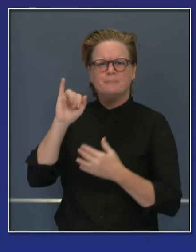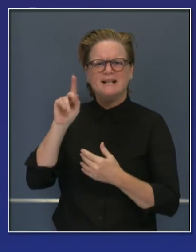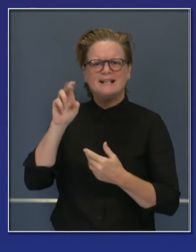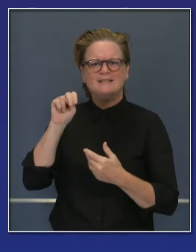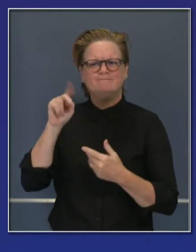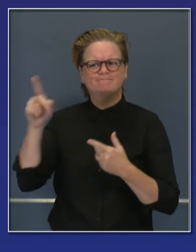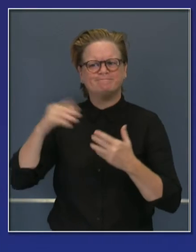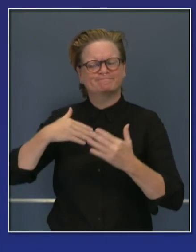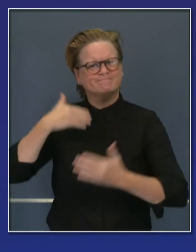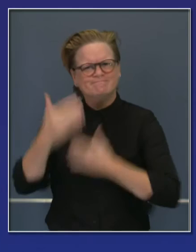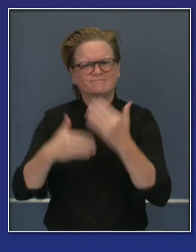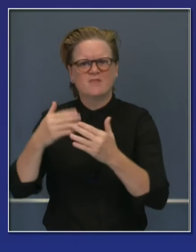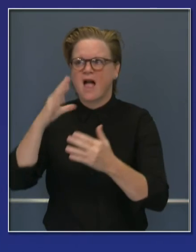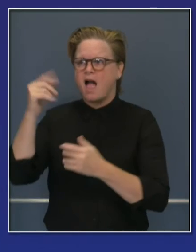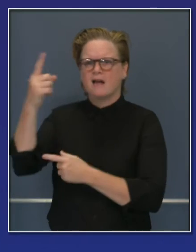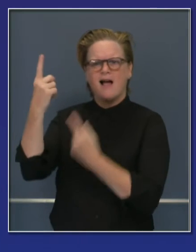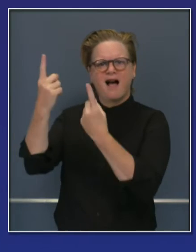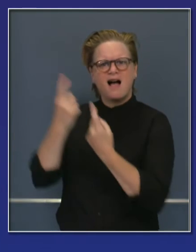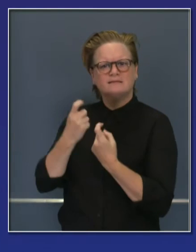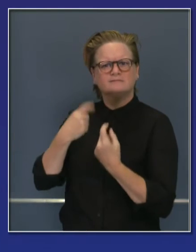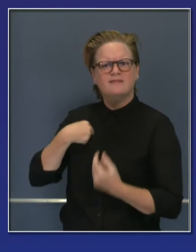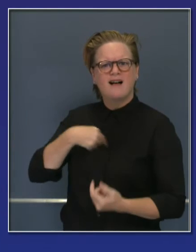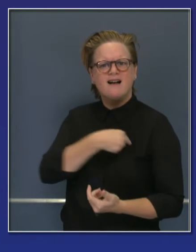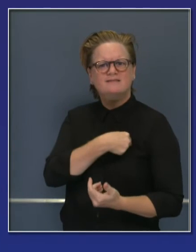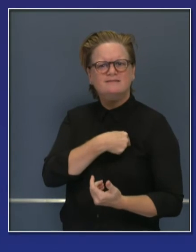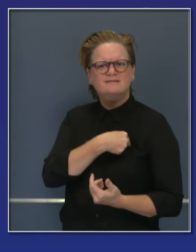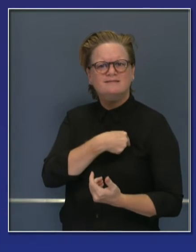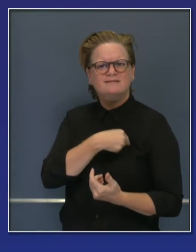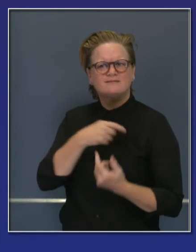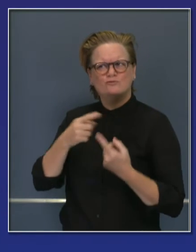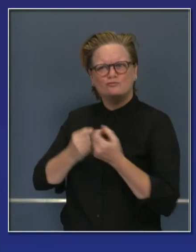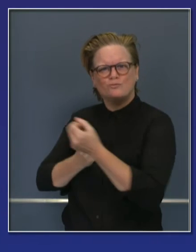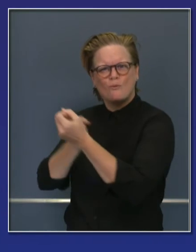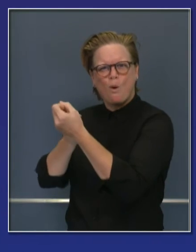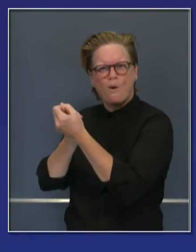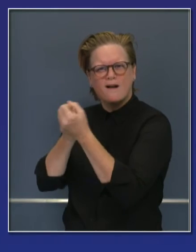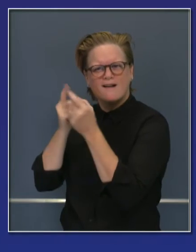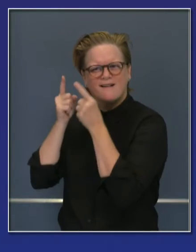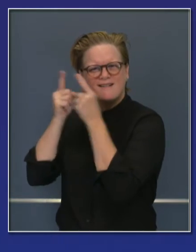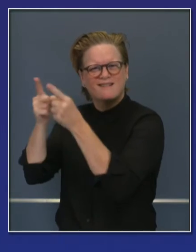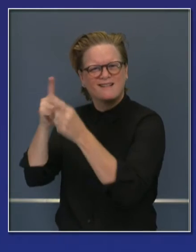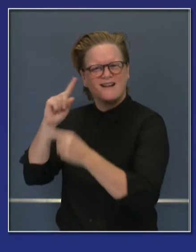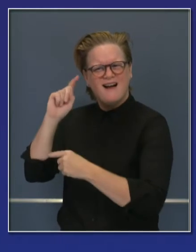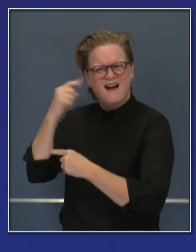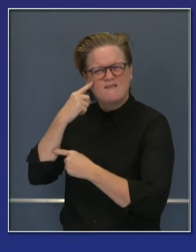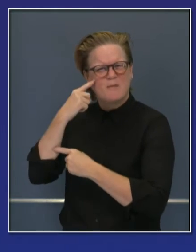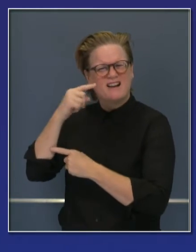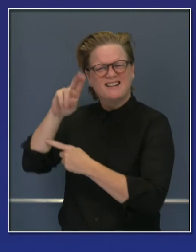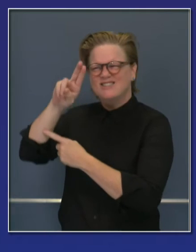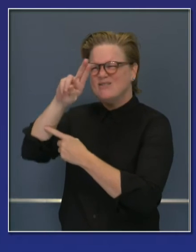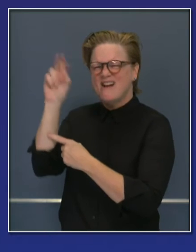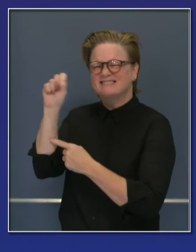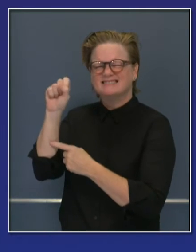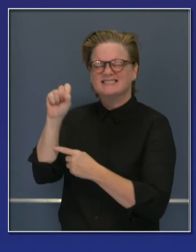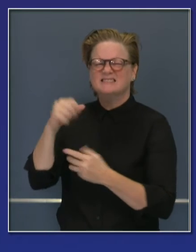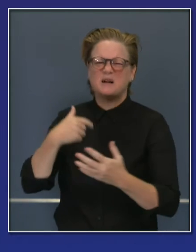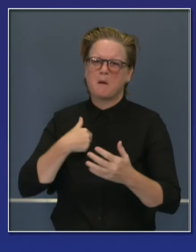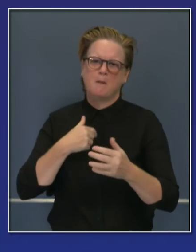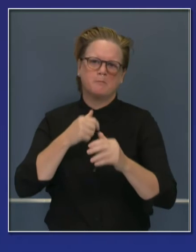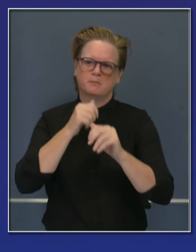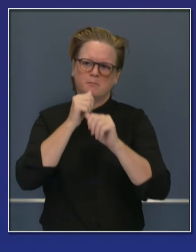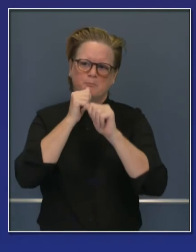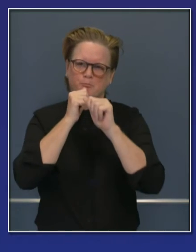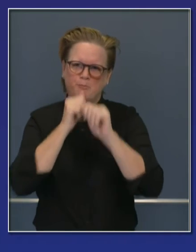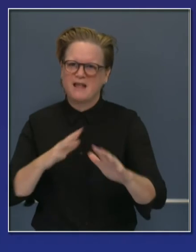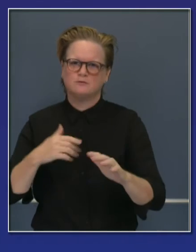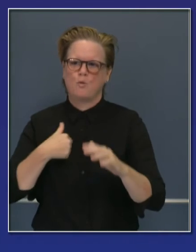those other Californians that are also on that National Advisory Committee. So we're very blessed to have strong relationships with the current